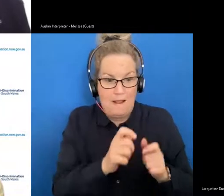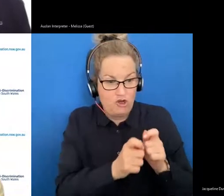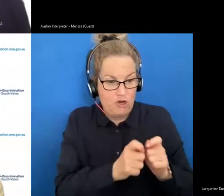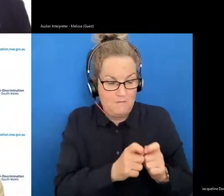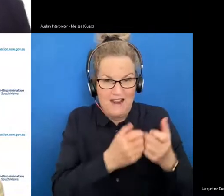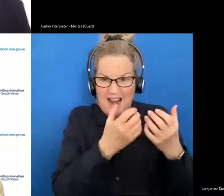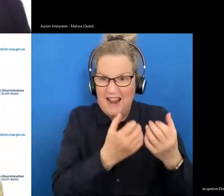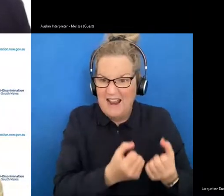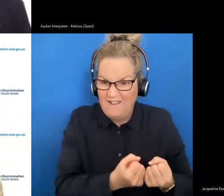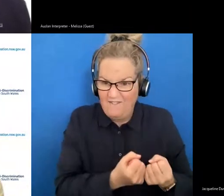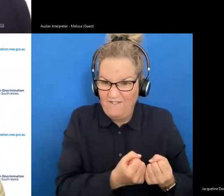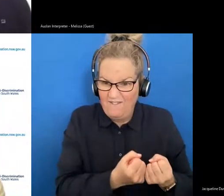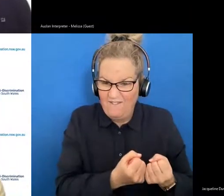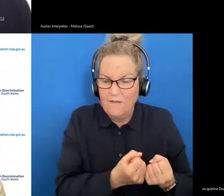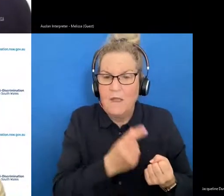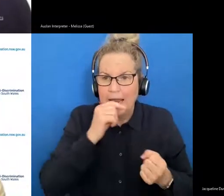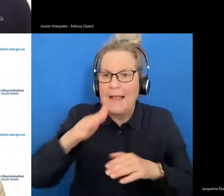at 6 PSQ